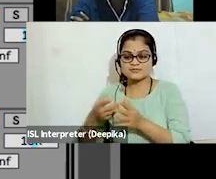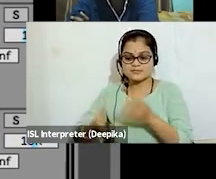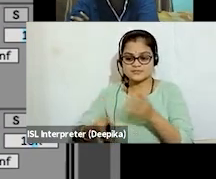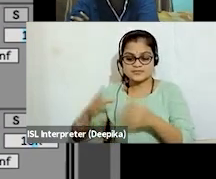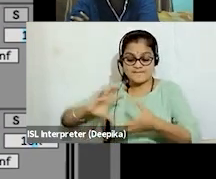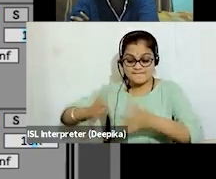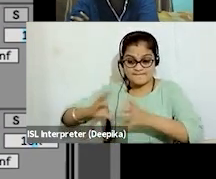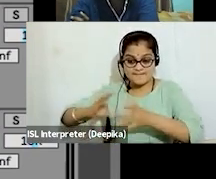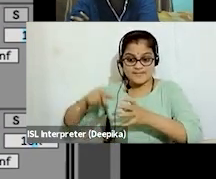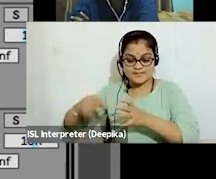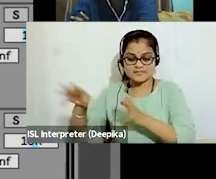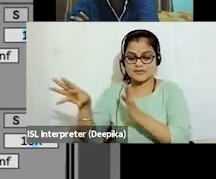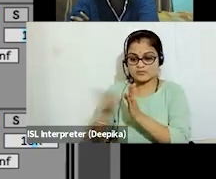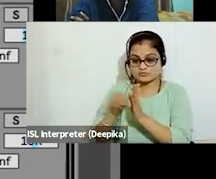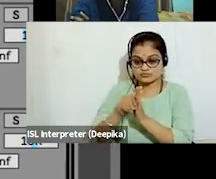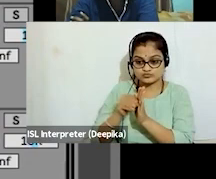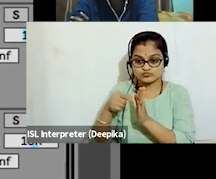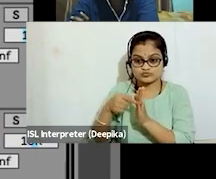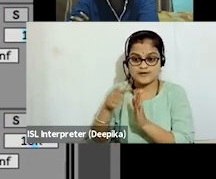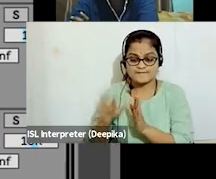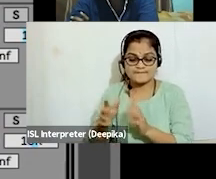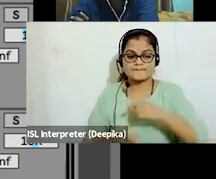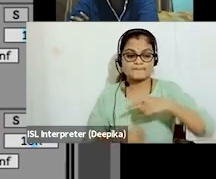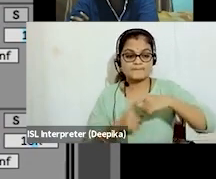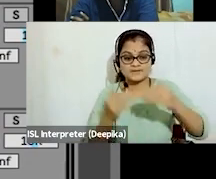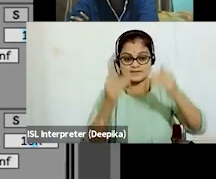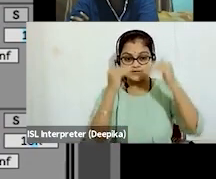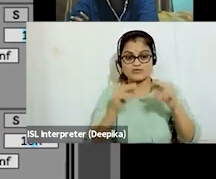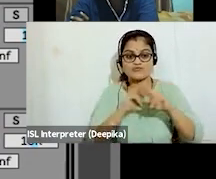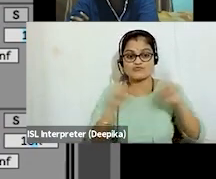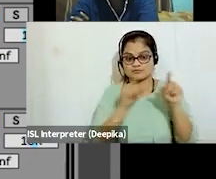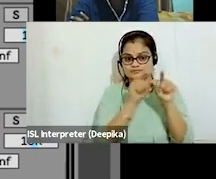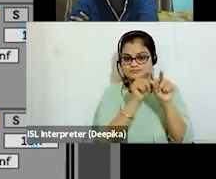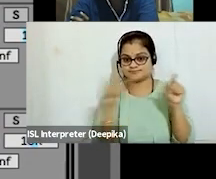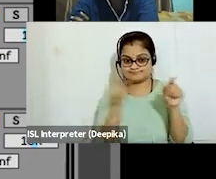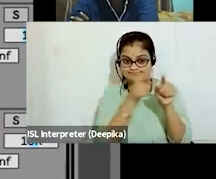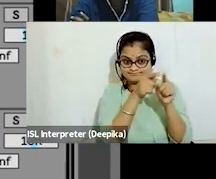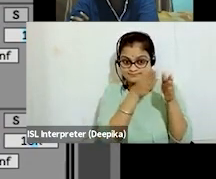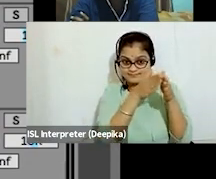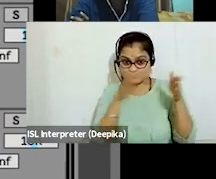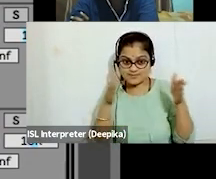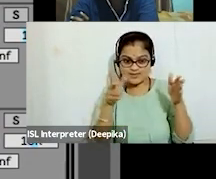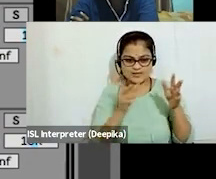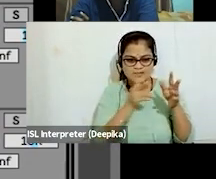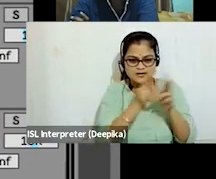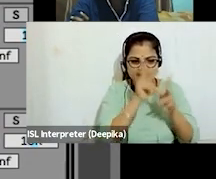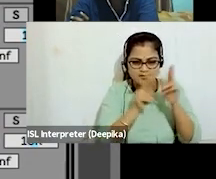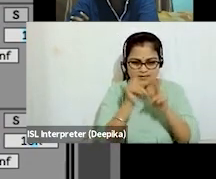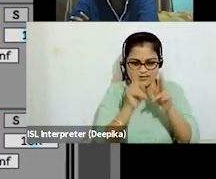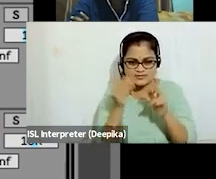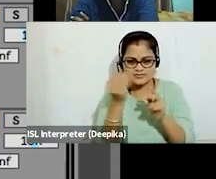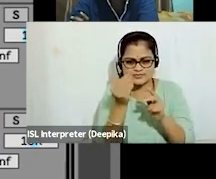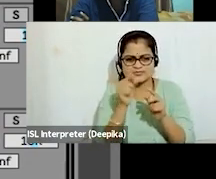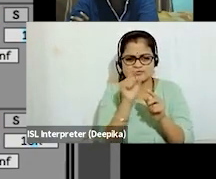machine, and this is a whole take. The whatever I've cut out and these